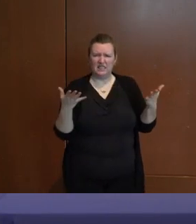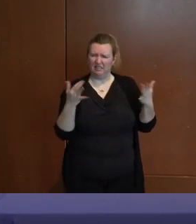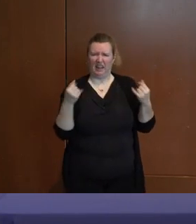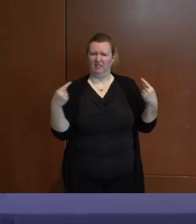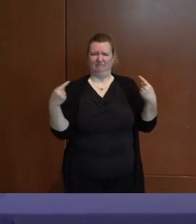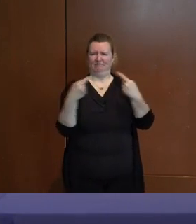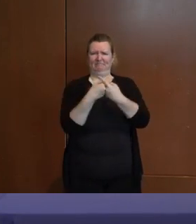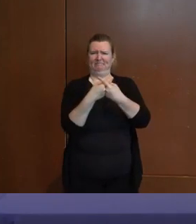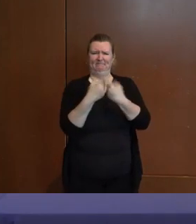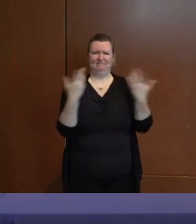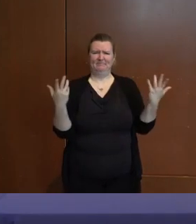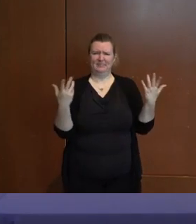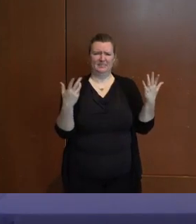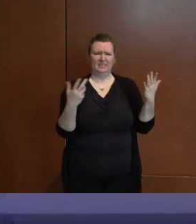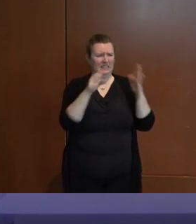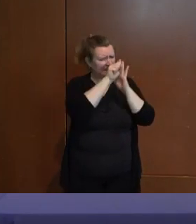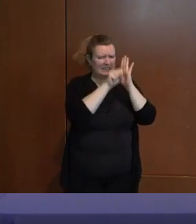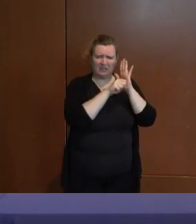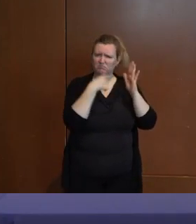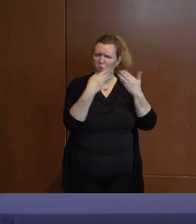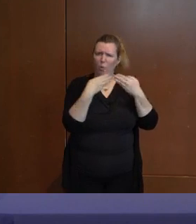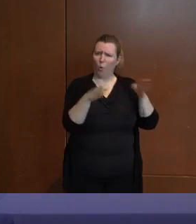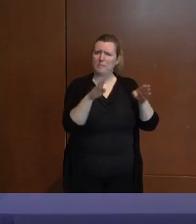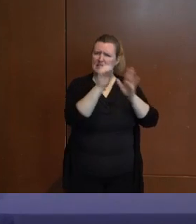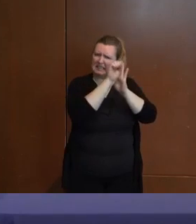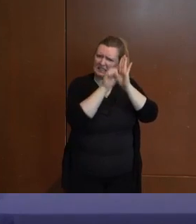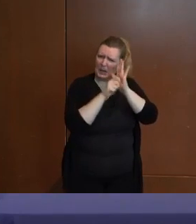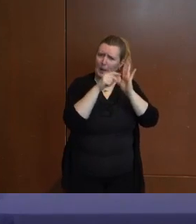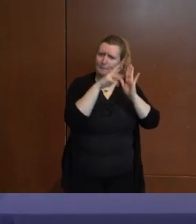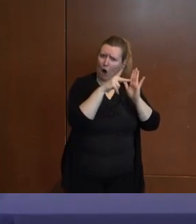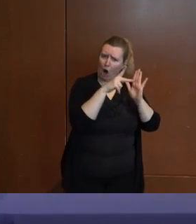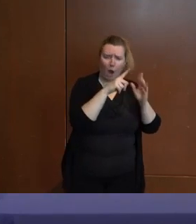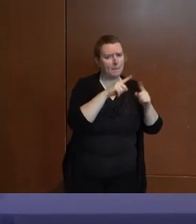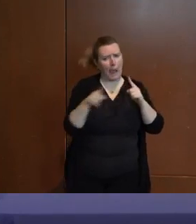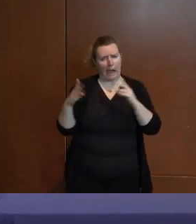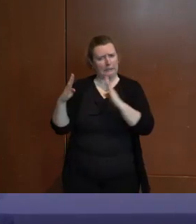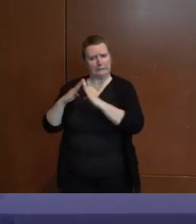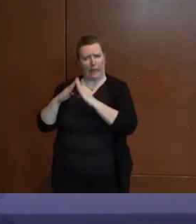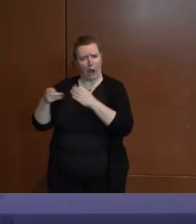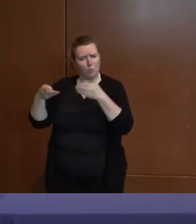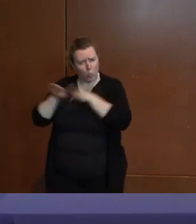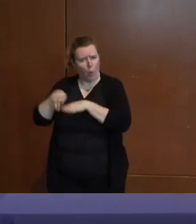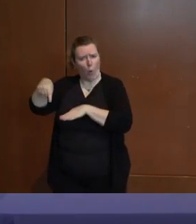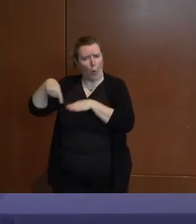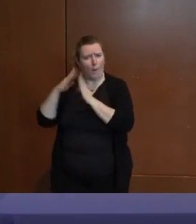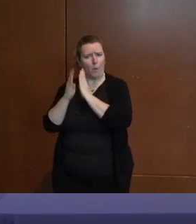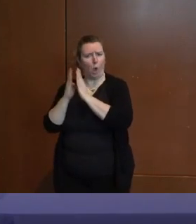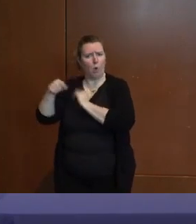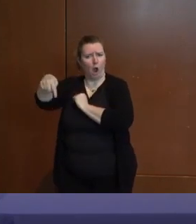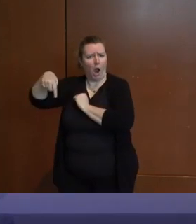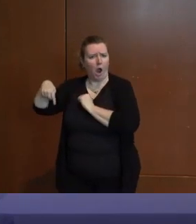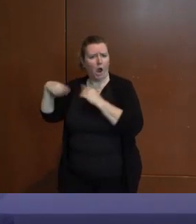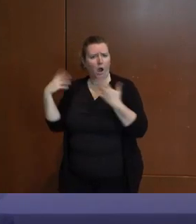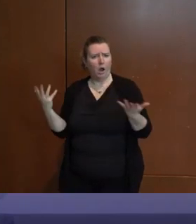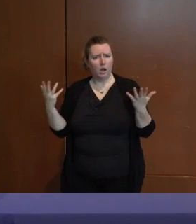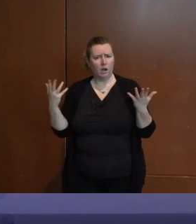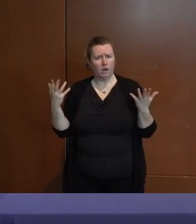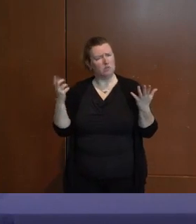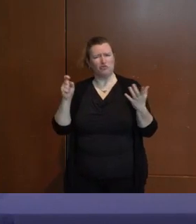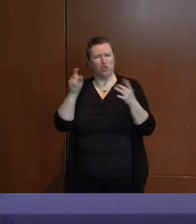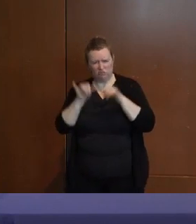creates the crowded parking Yep. lots and so forth. Yep. Are you going to do anything to have some sort of consistent statewide policy on that? Can I ask Matt